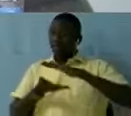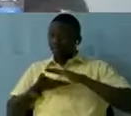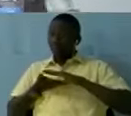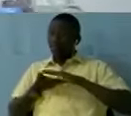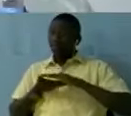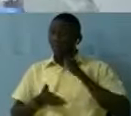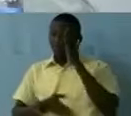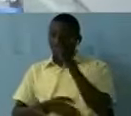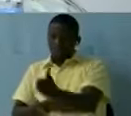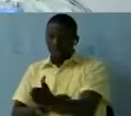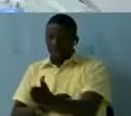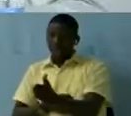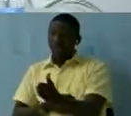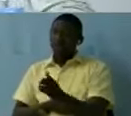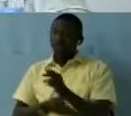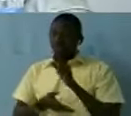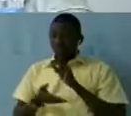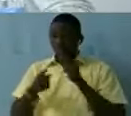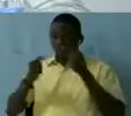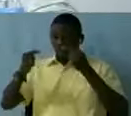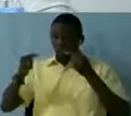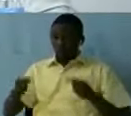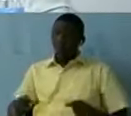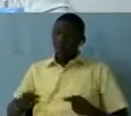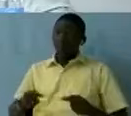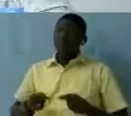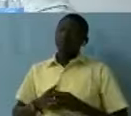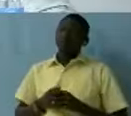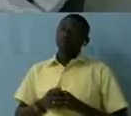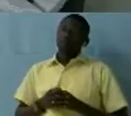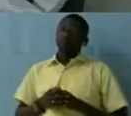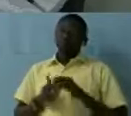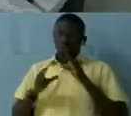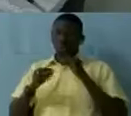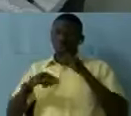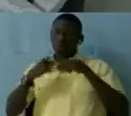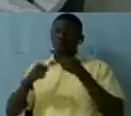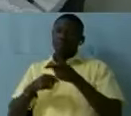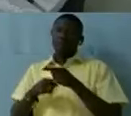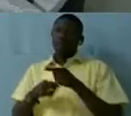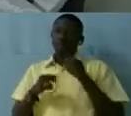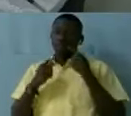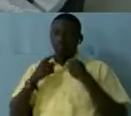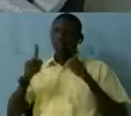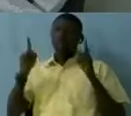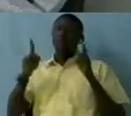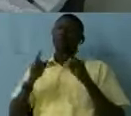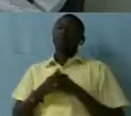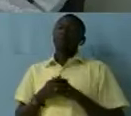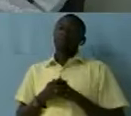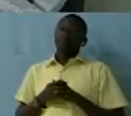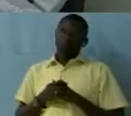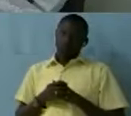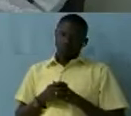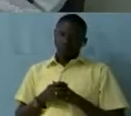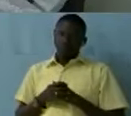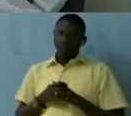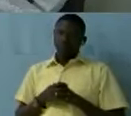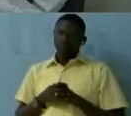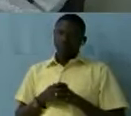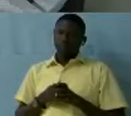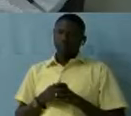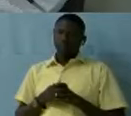to deal with this publicly. Adun nin awato sita nyimbe nyinyalale pour ka akolu tamandi nyama men